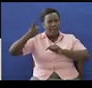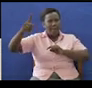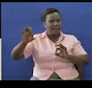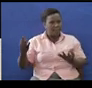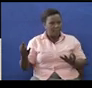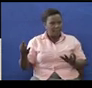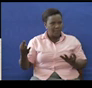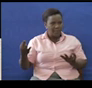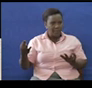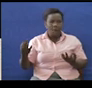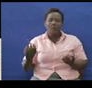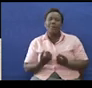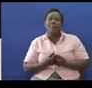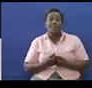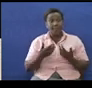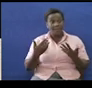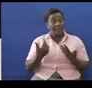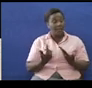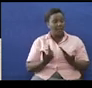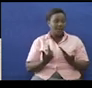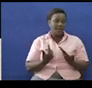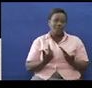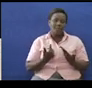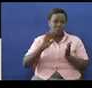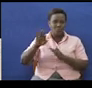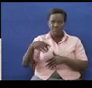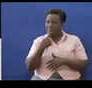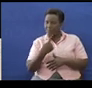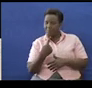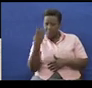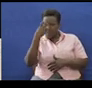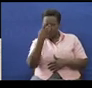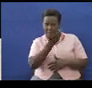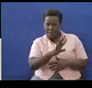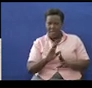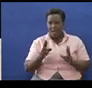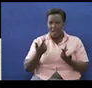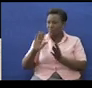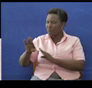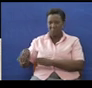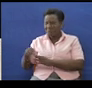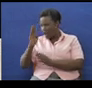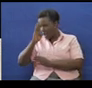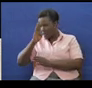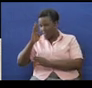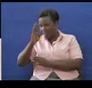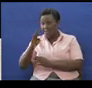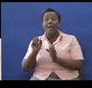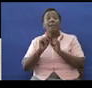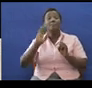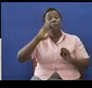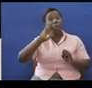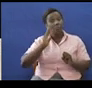Have you seen the distance? Okay, now let us do that. It doesn't matter if you have fetched water or not fetched